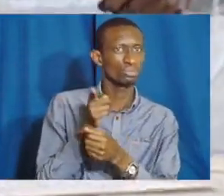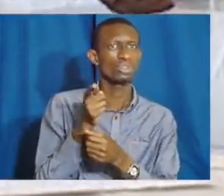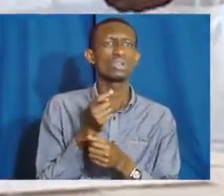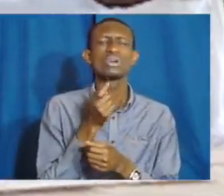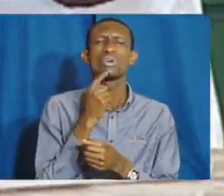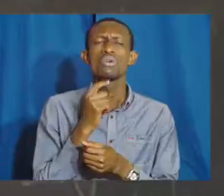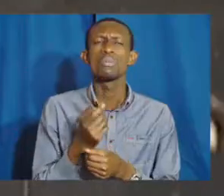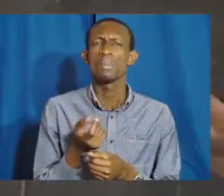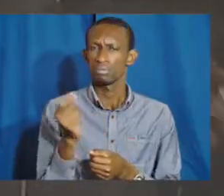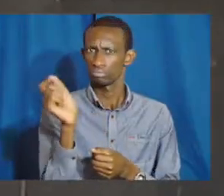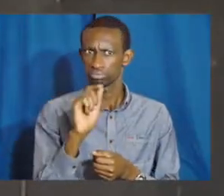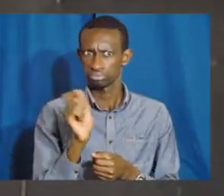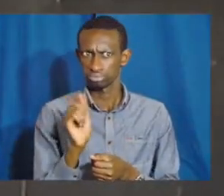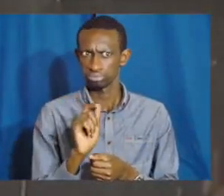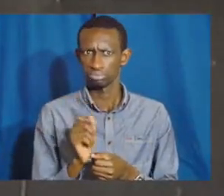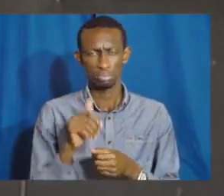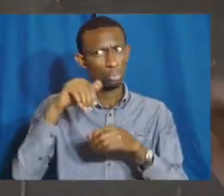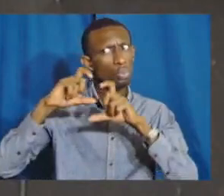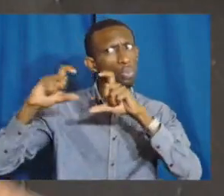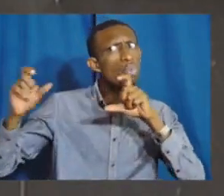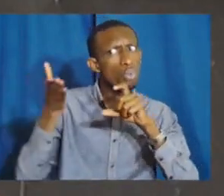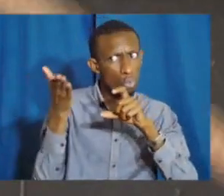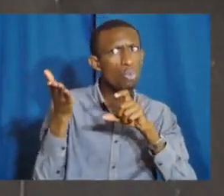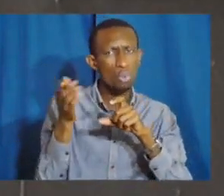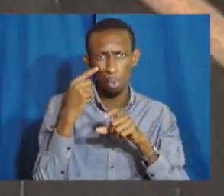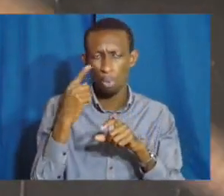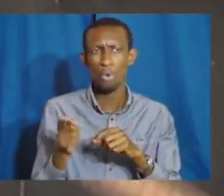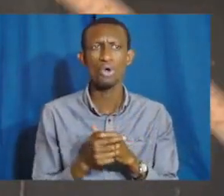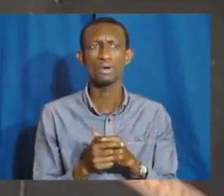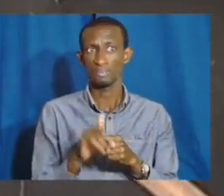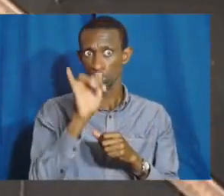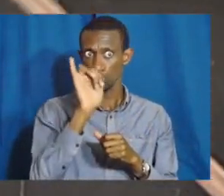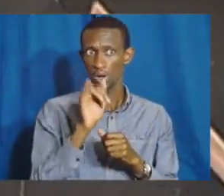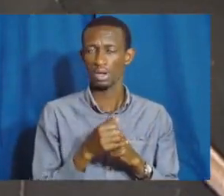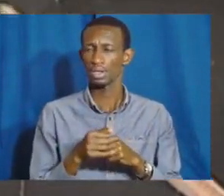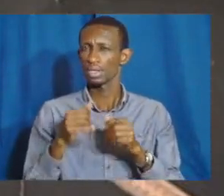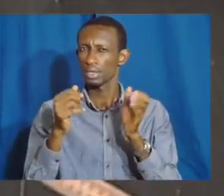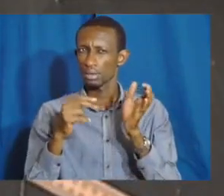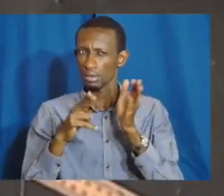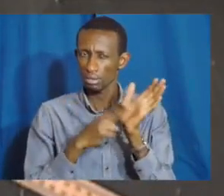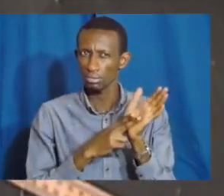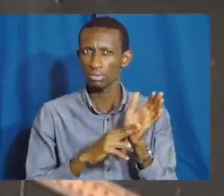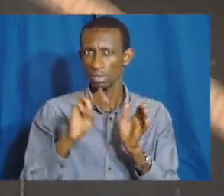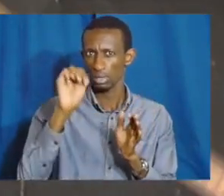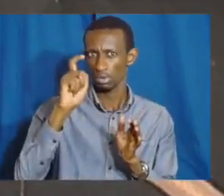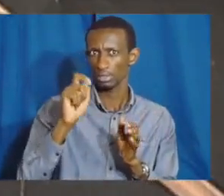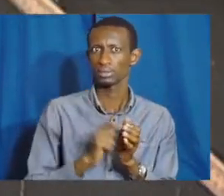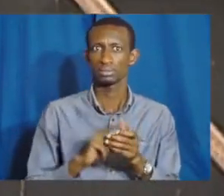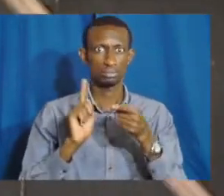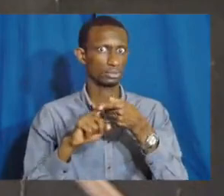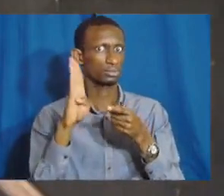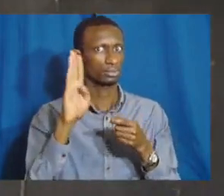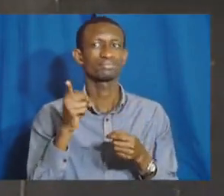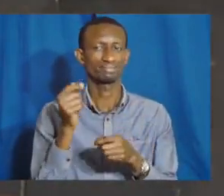to first write it in a form that you have y equals to mx plus b. Let's go